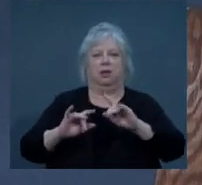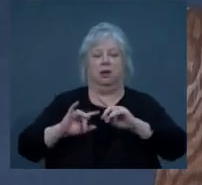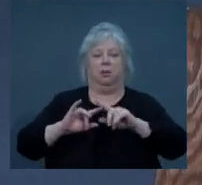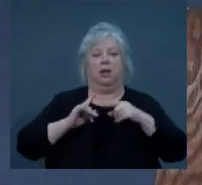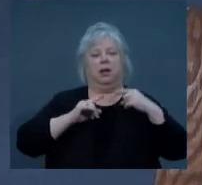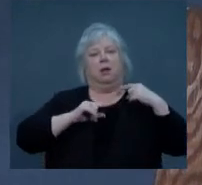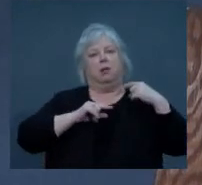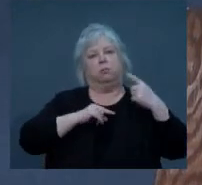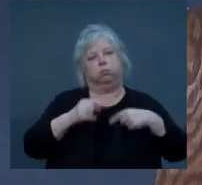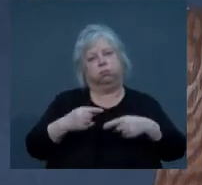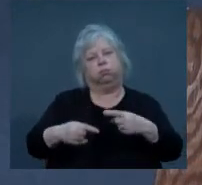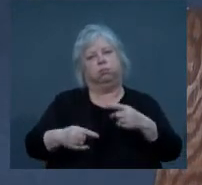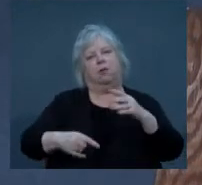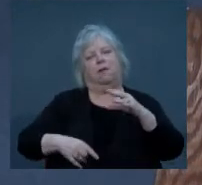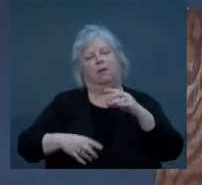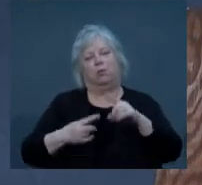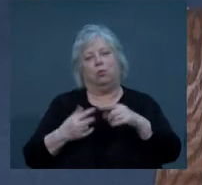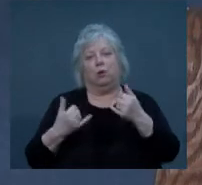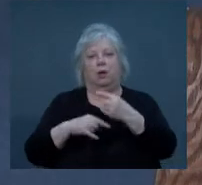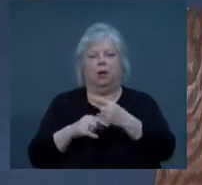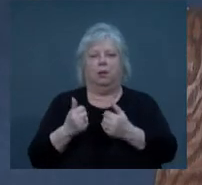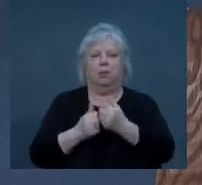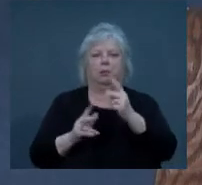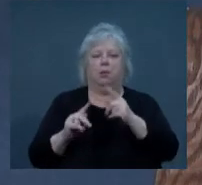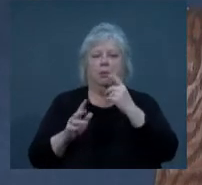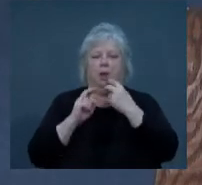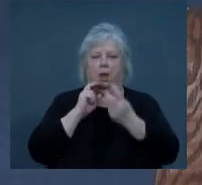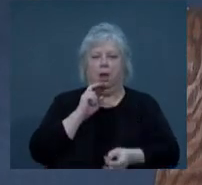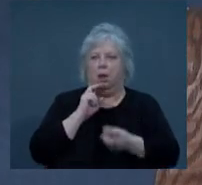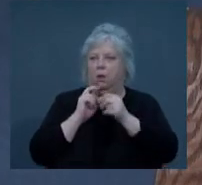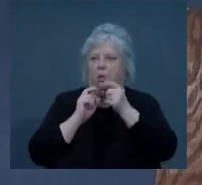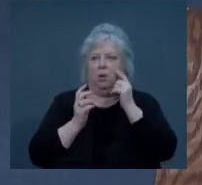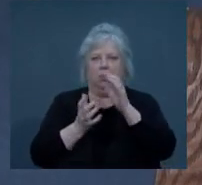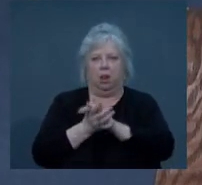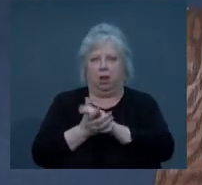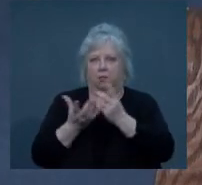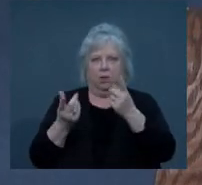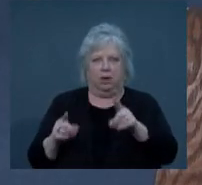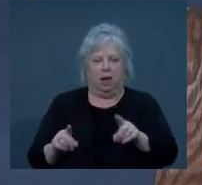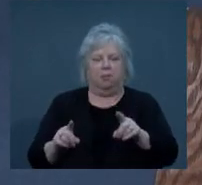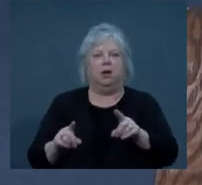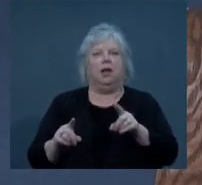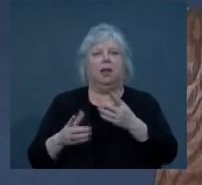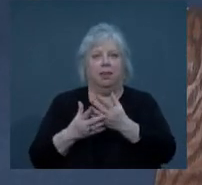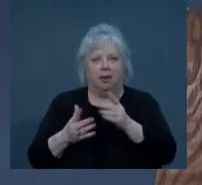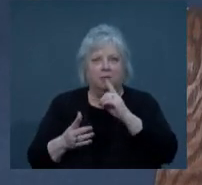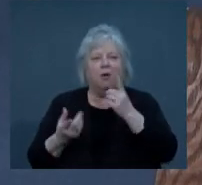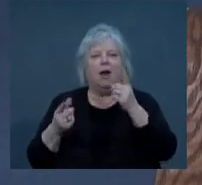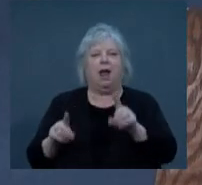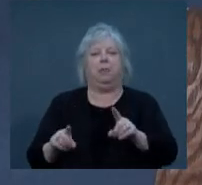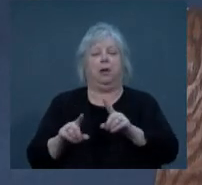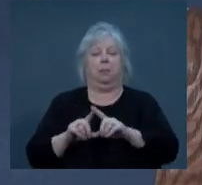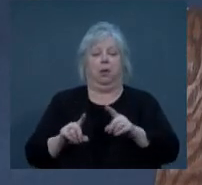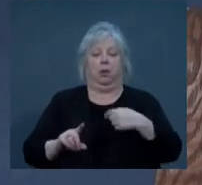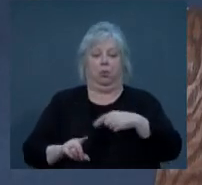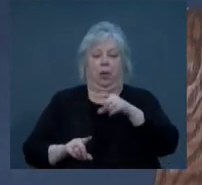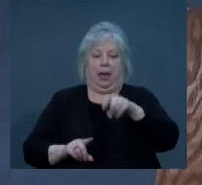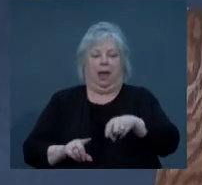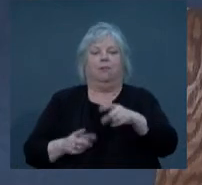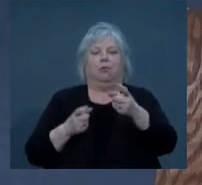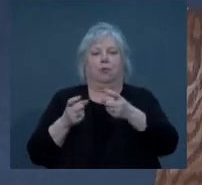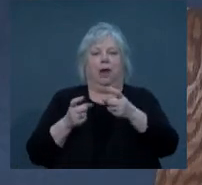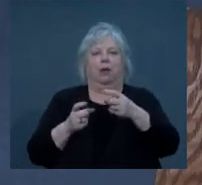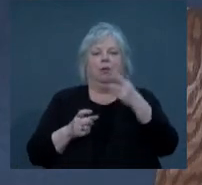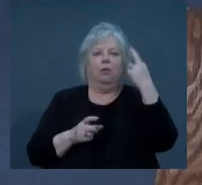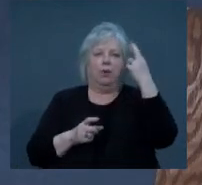today, most people wouldn't believe the activity. So things are happening. But we do have to deal with the realities